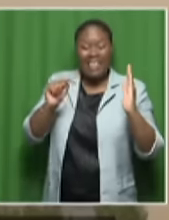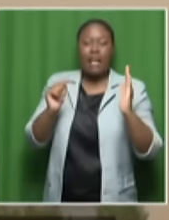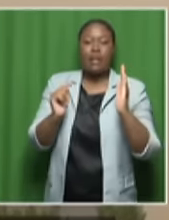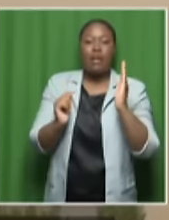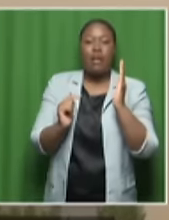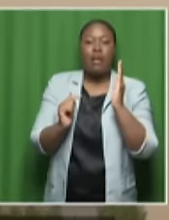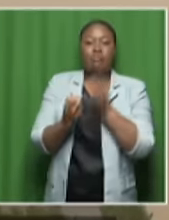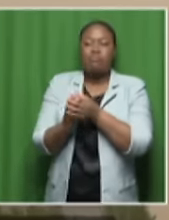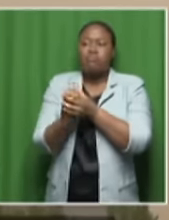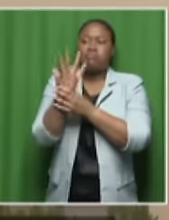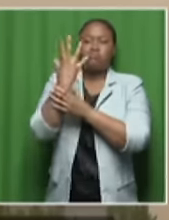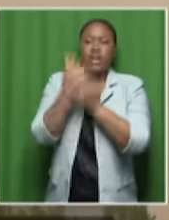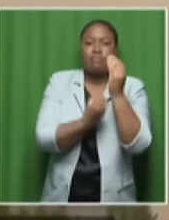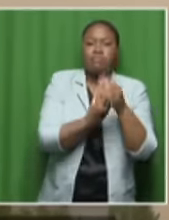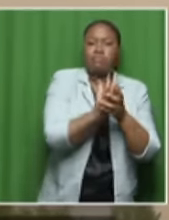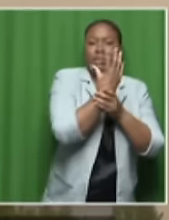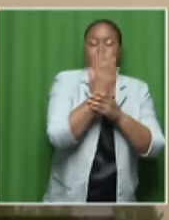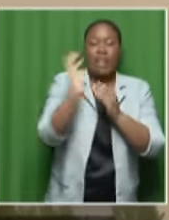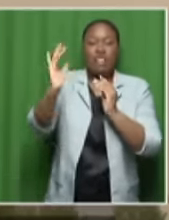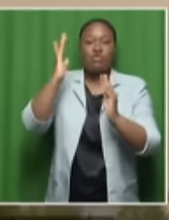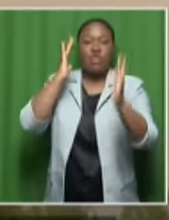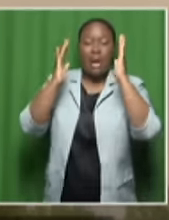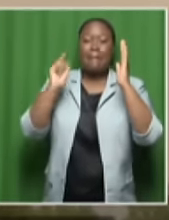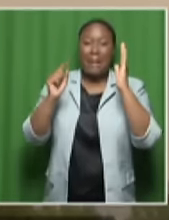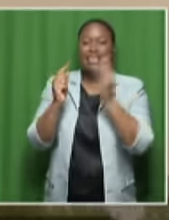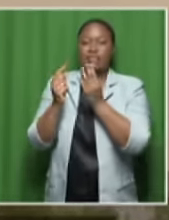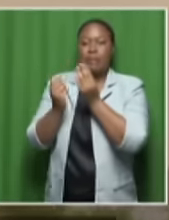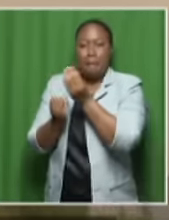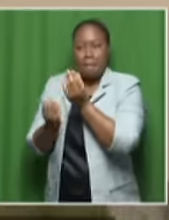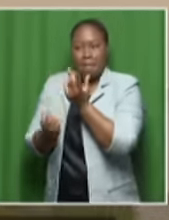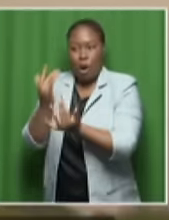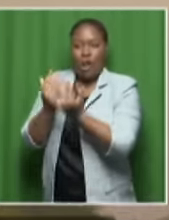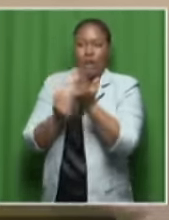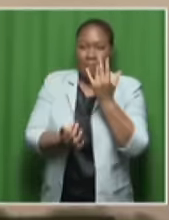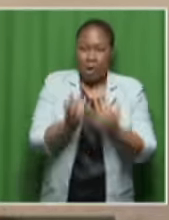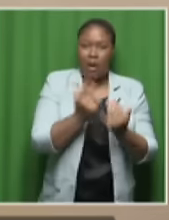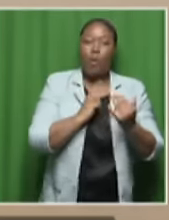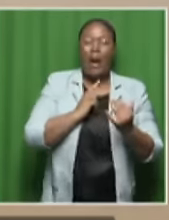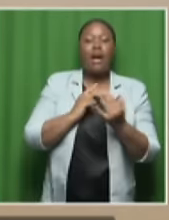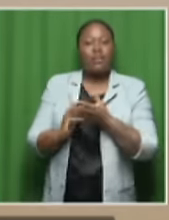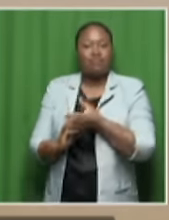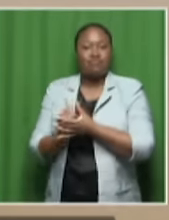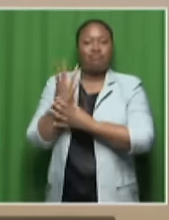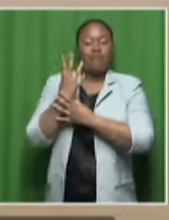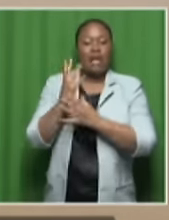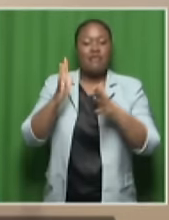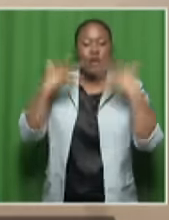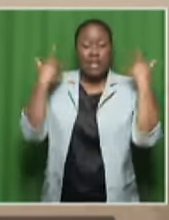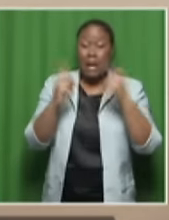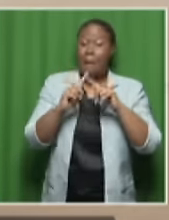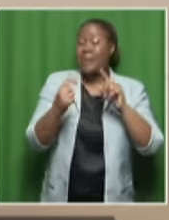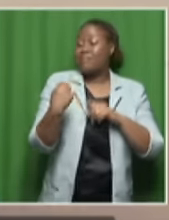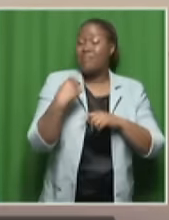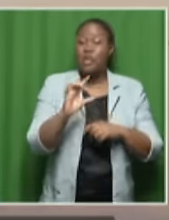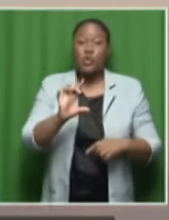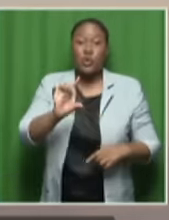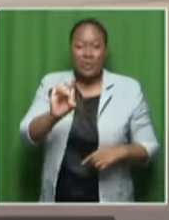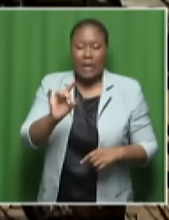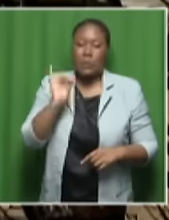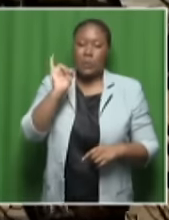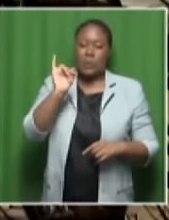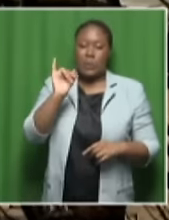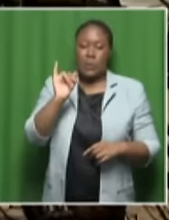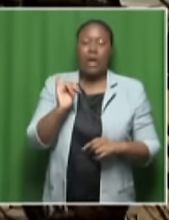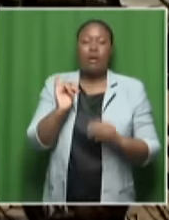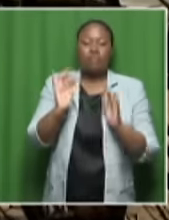regenerate. On Tuesday, however, a blaze fueled by strong wind coupled with the dense vegetation created